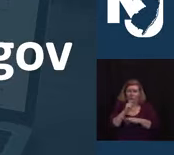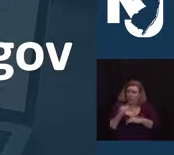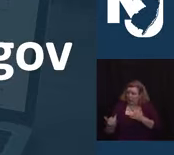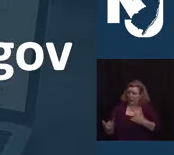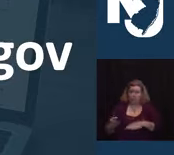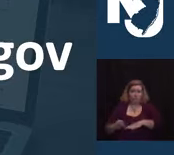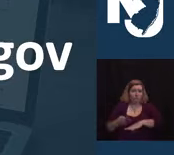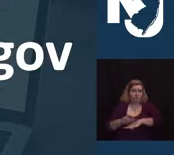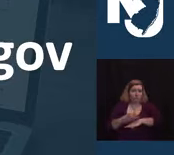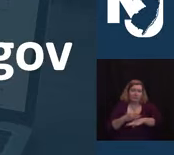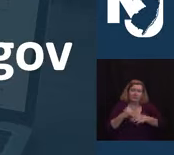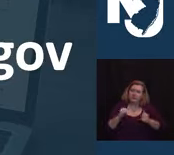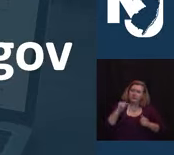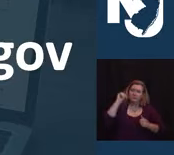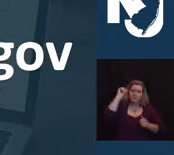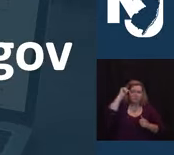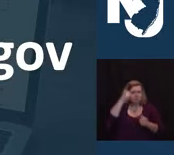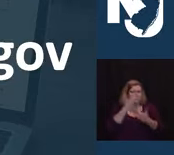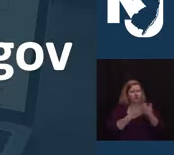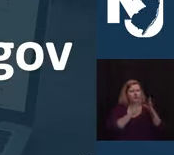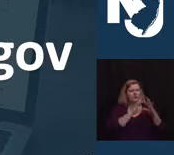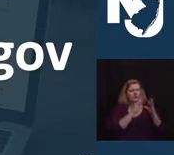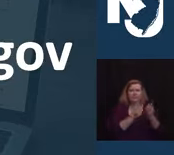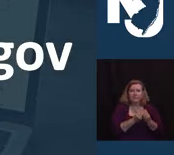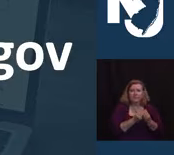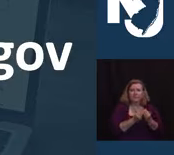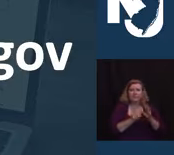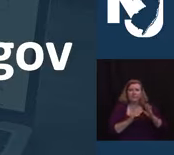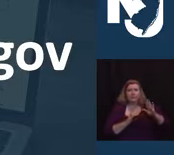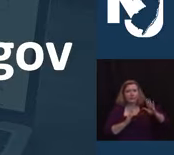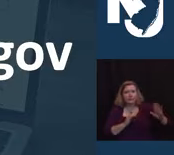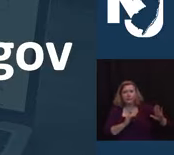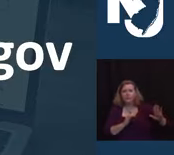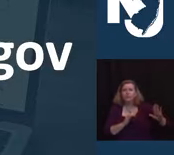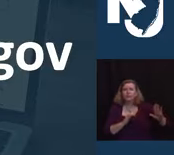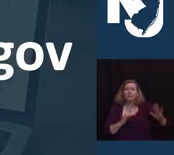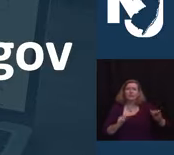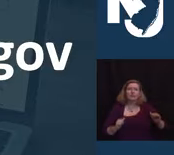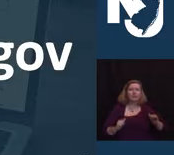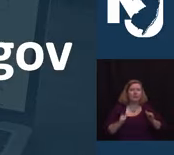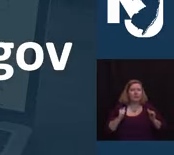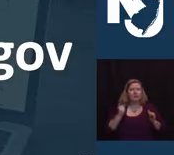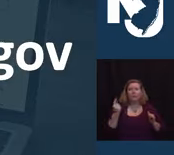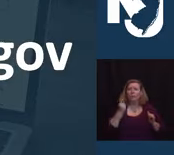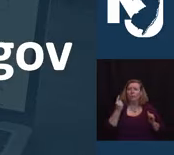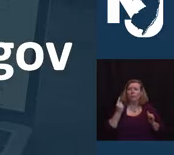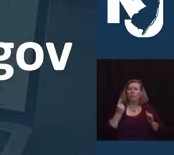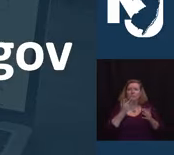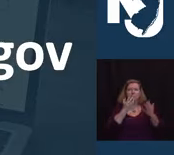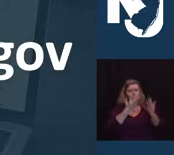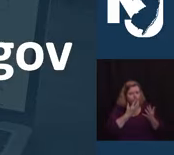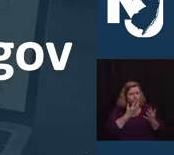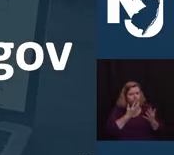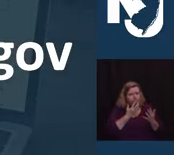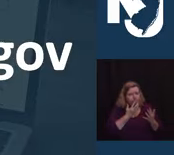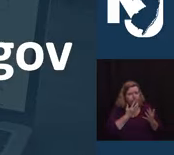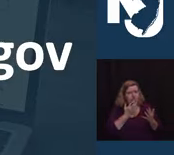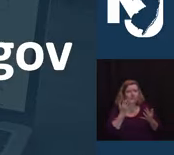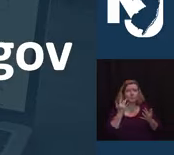are some families whose days will always be a little bit darker because of this pandemic, and we honor each and every one of